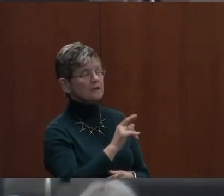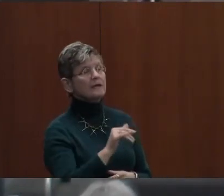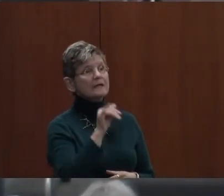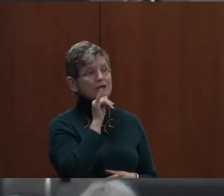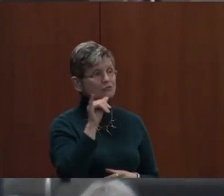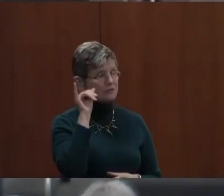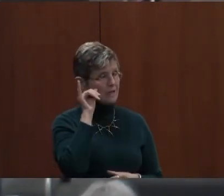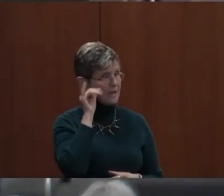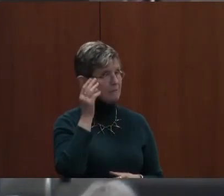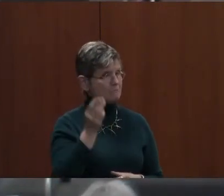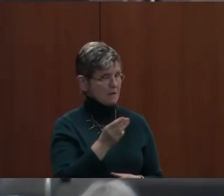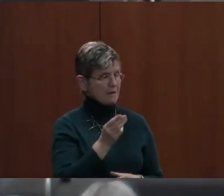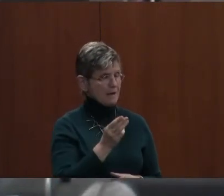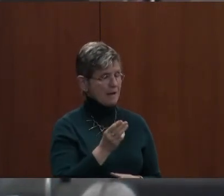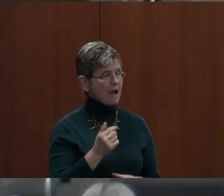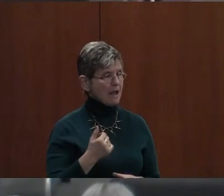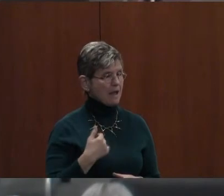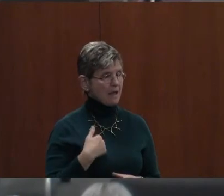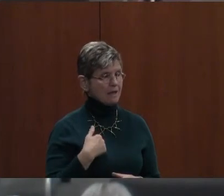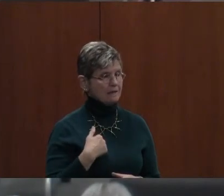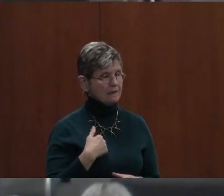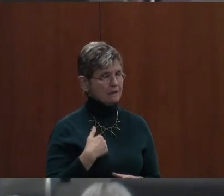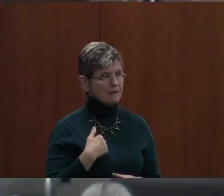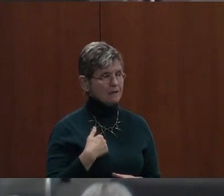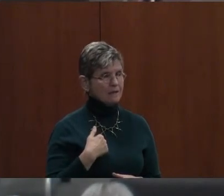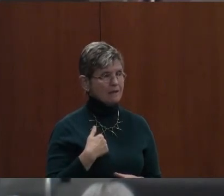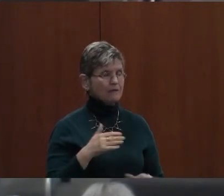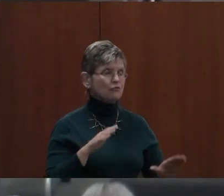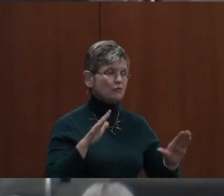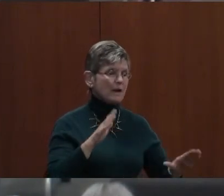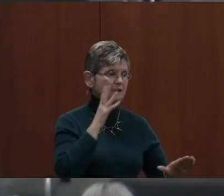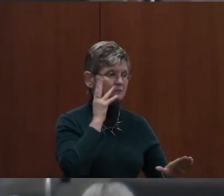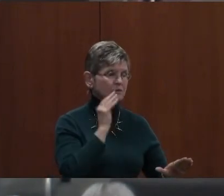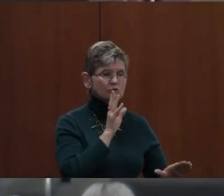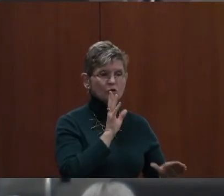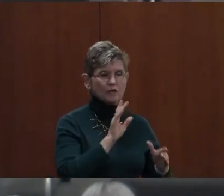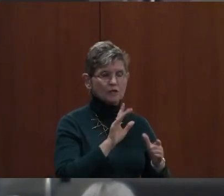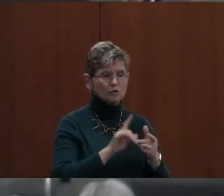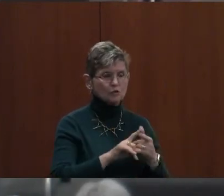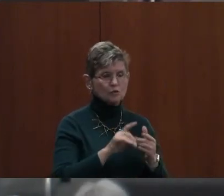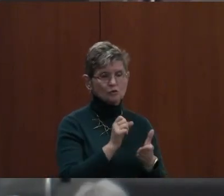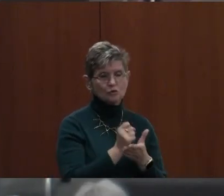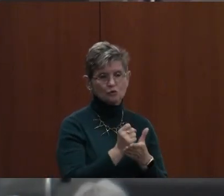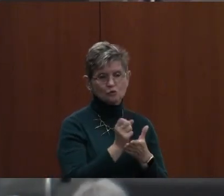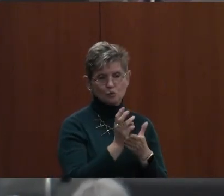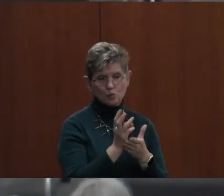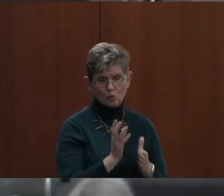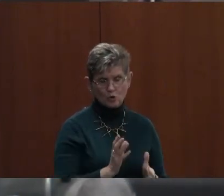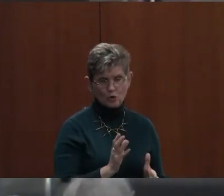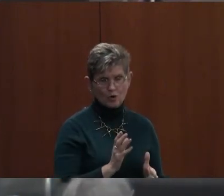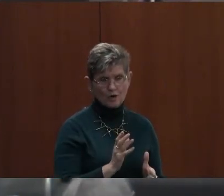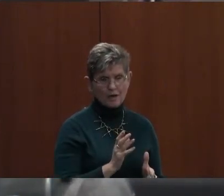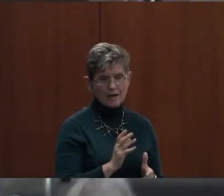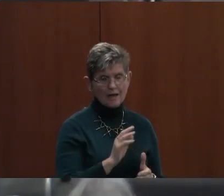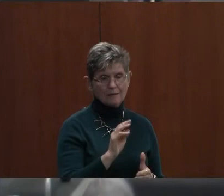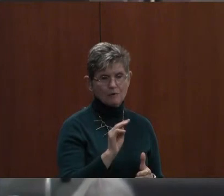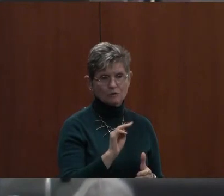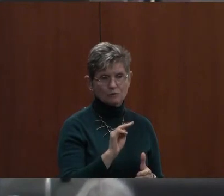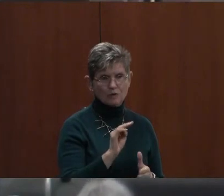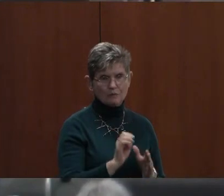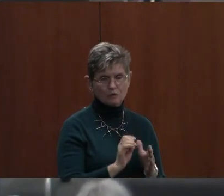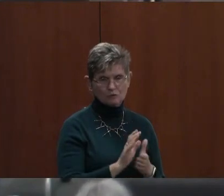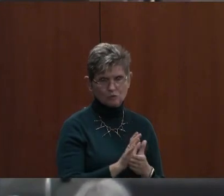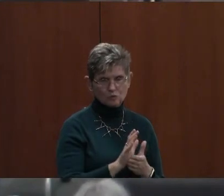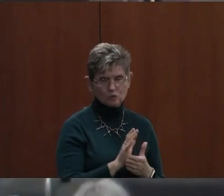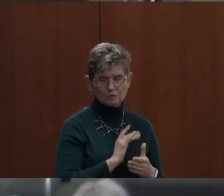Yesterday, Monday, I had the great experience of talking to a social worker at Mogginsville Elementary School,